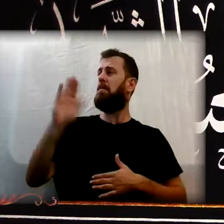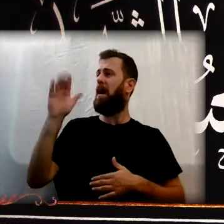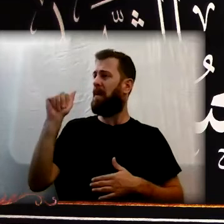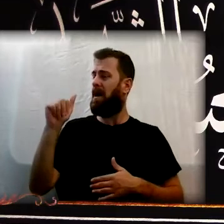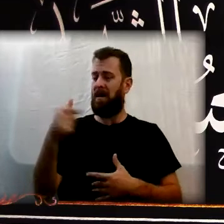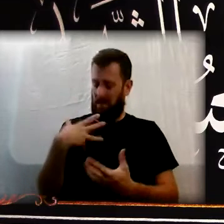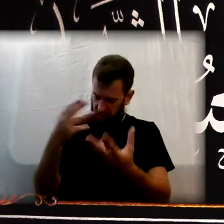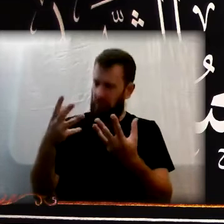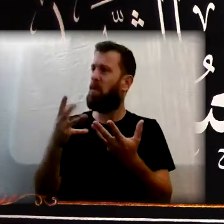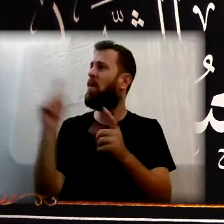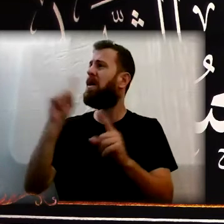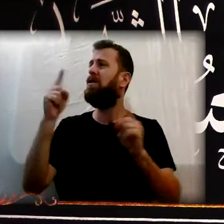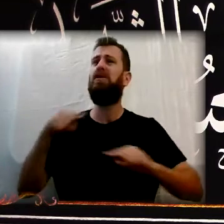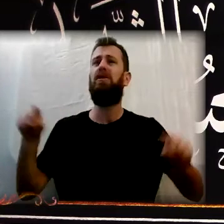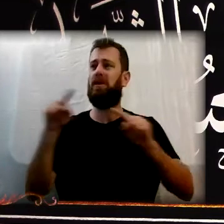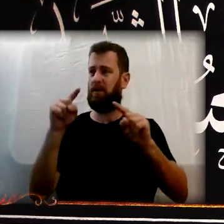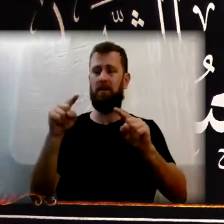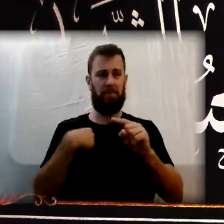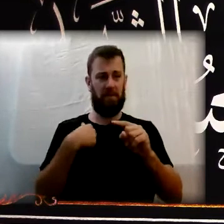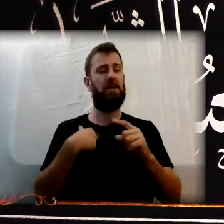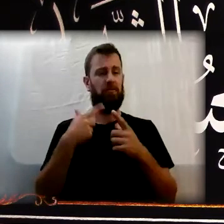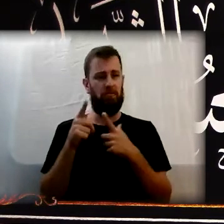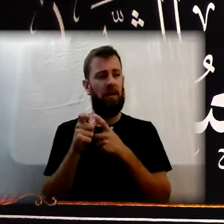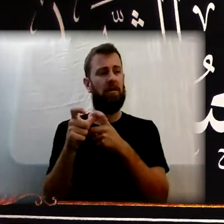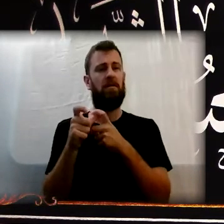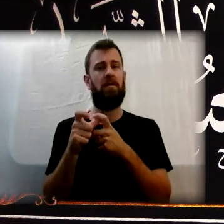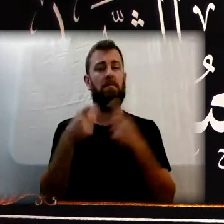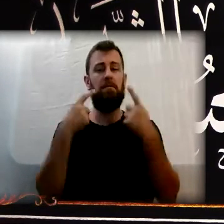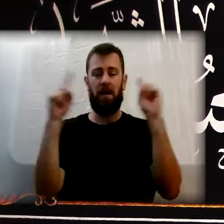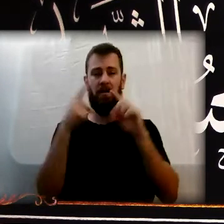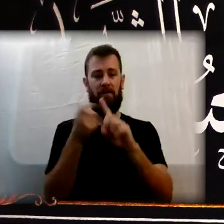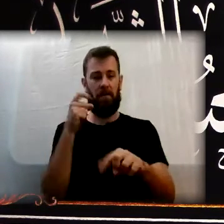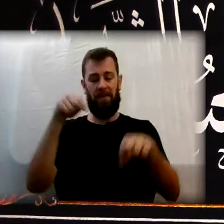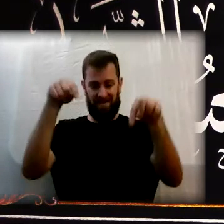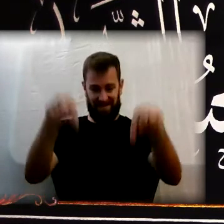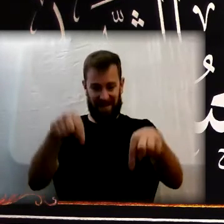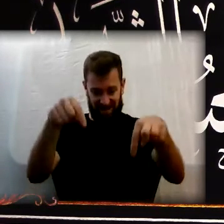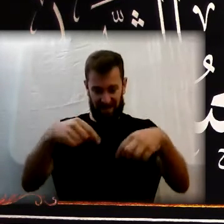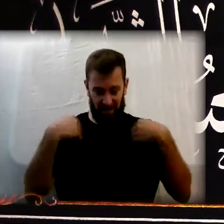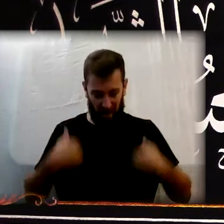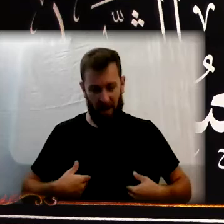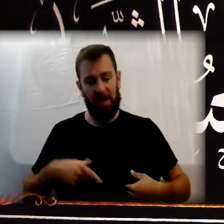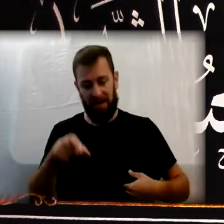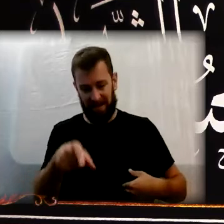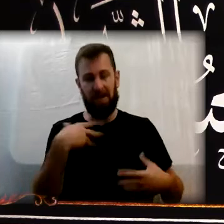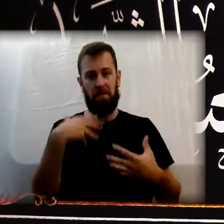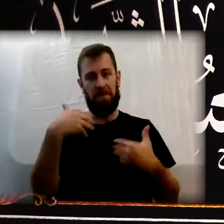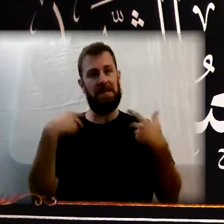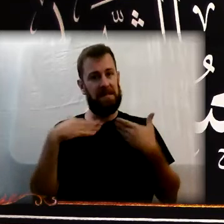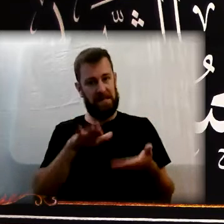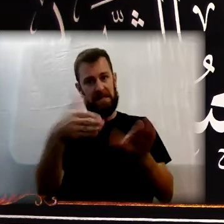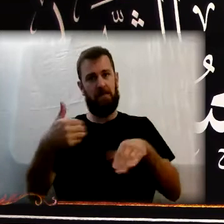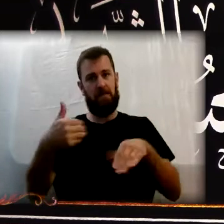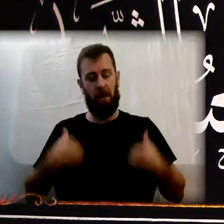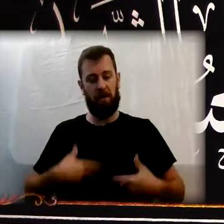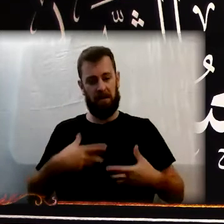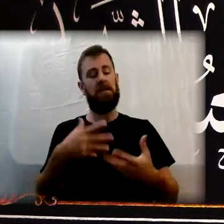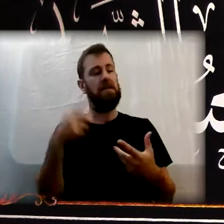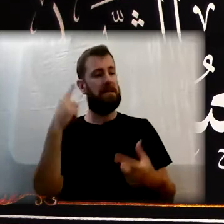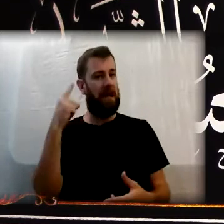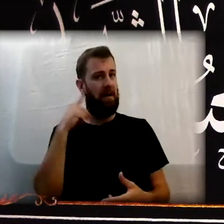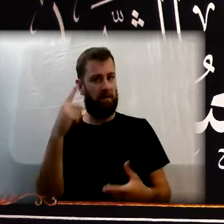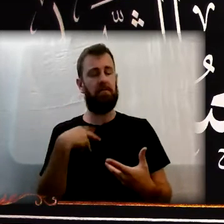Baba, where are you? And finally, from this corpse, from this dead body, a sound